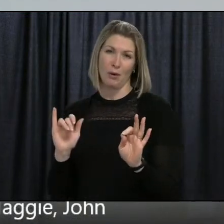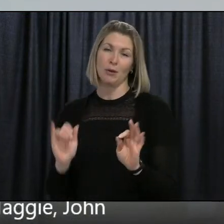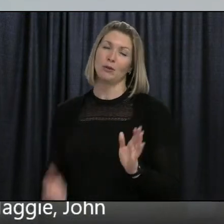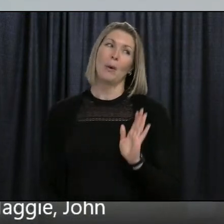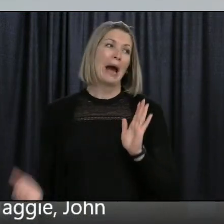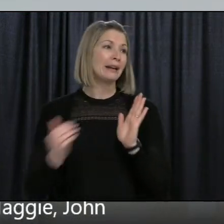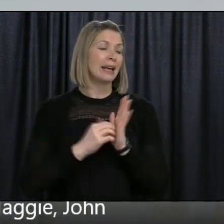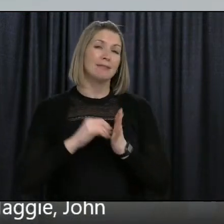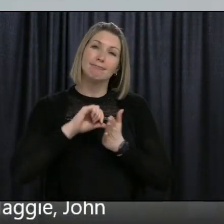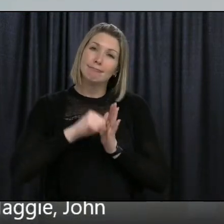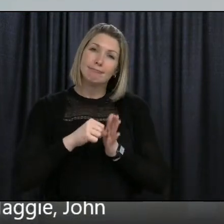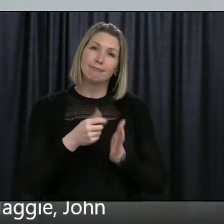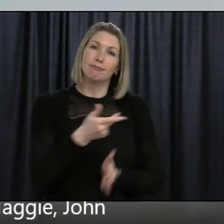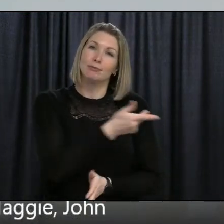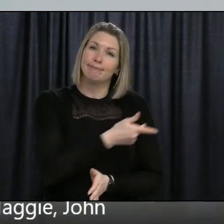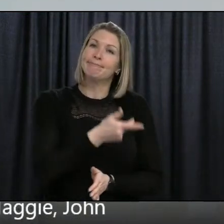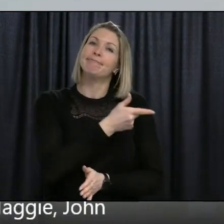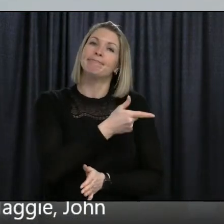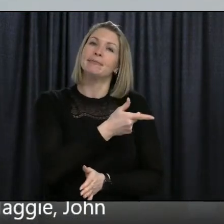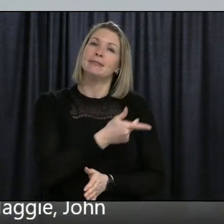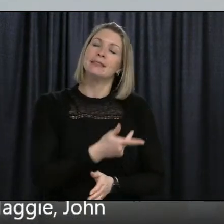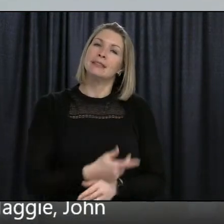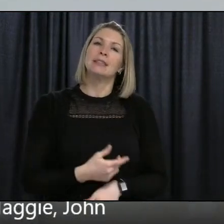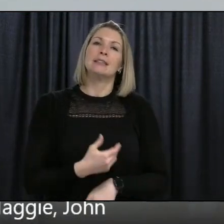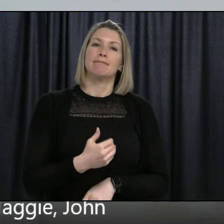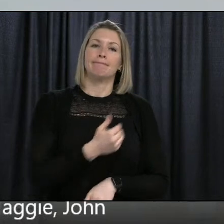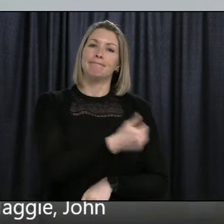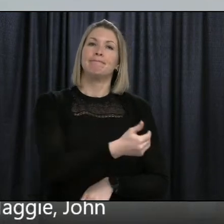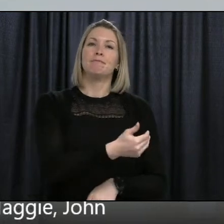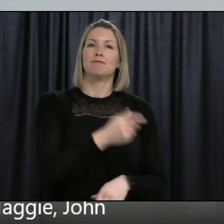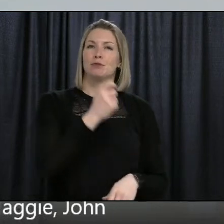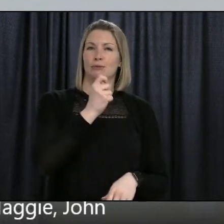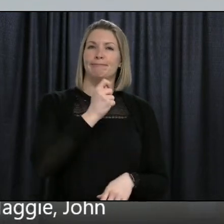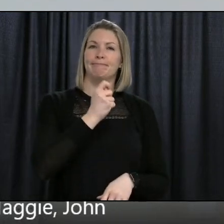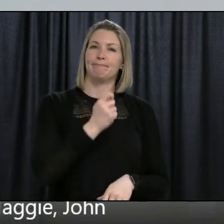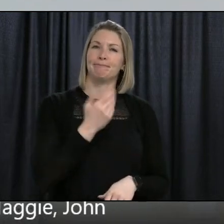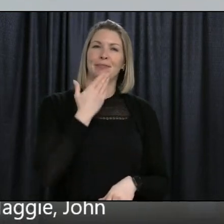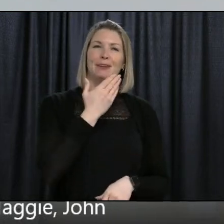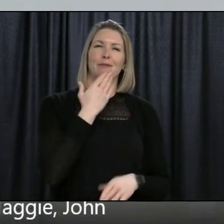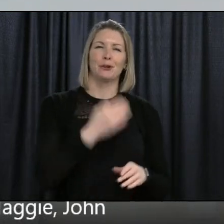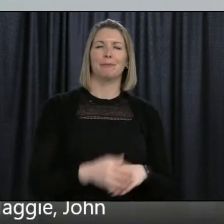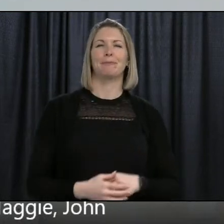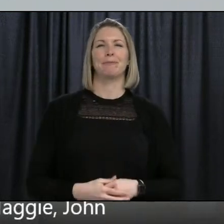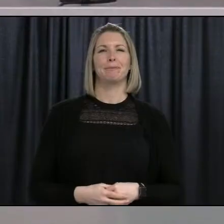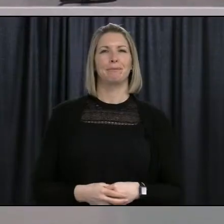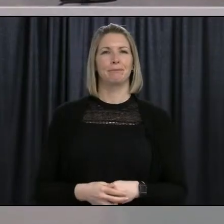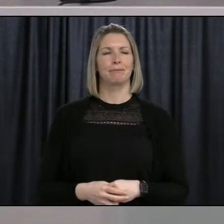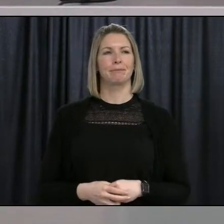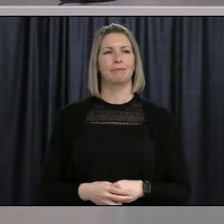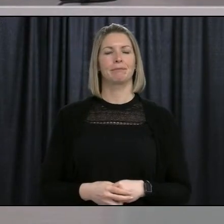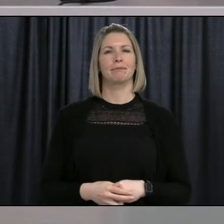positive step, and I'll hand it back to you for the rest of the event. Thank you.